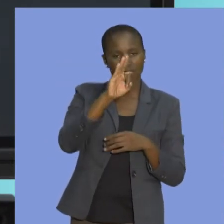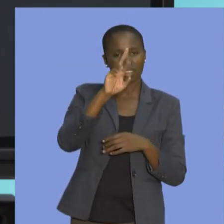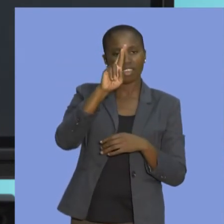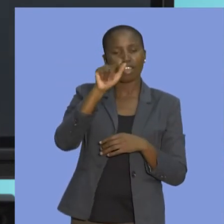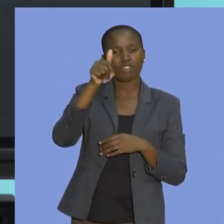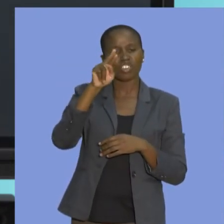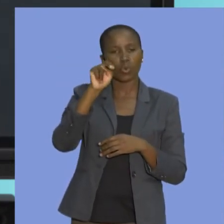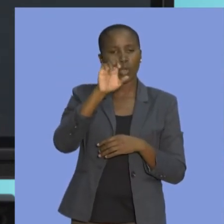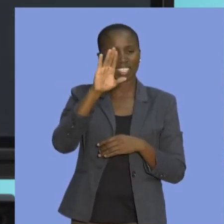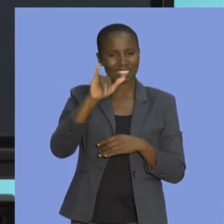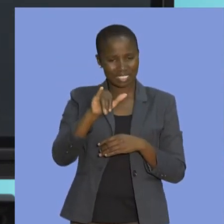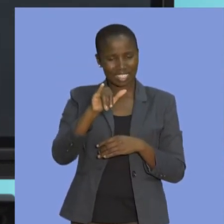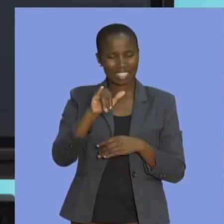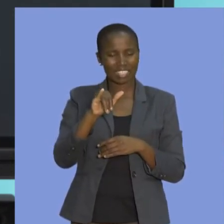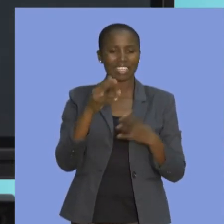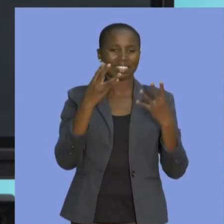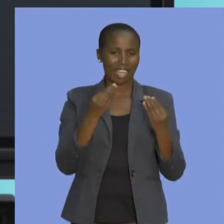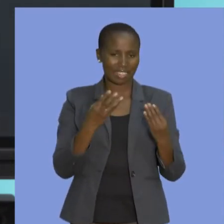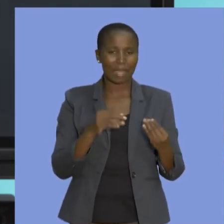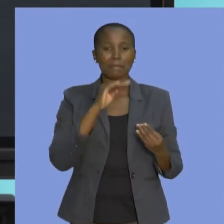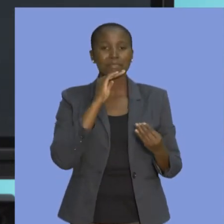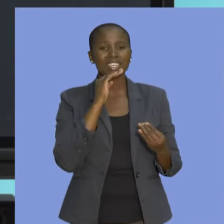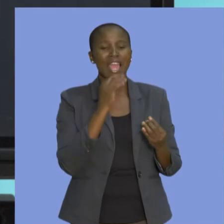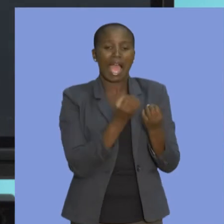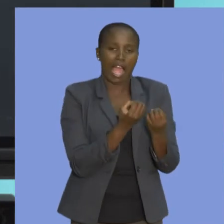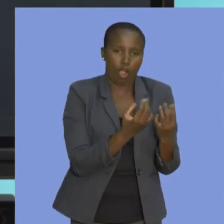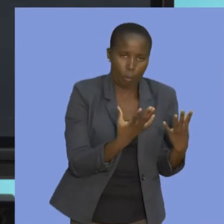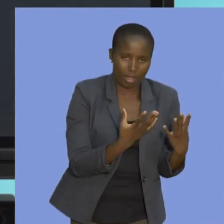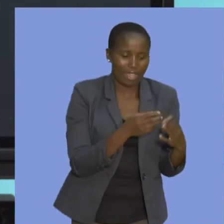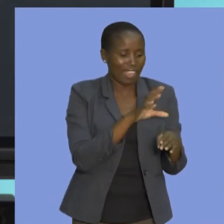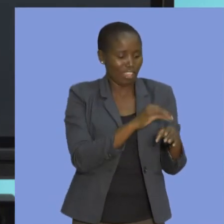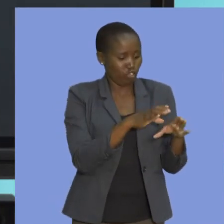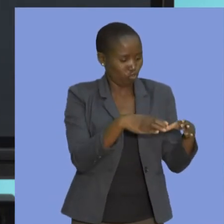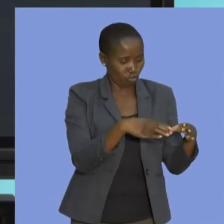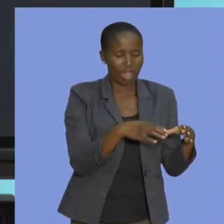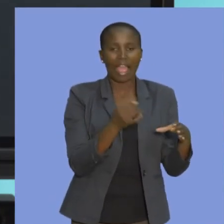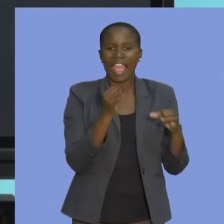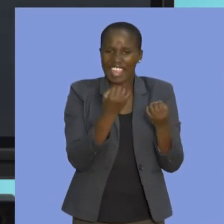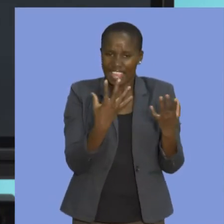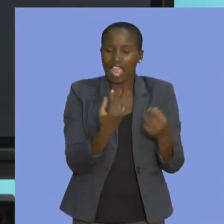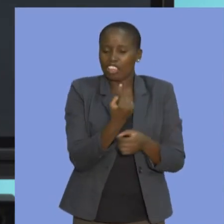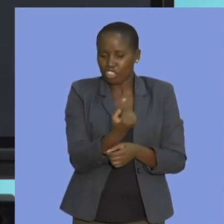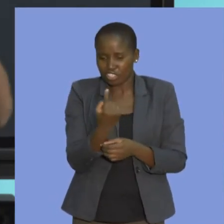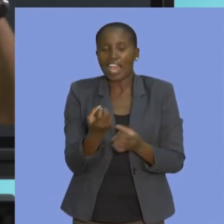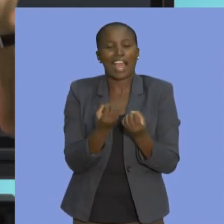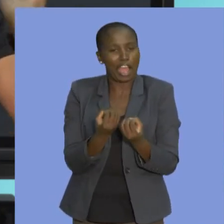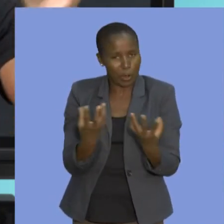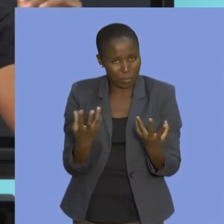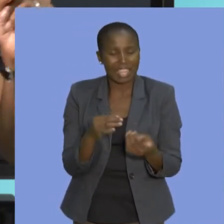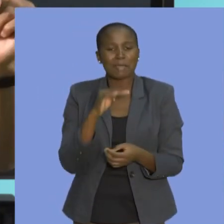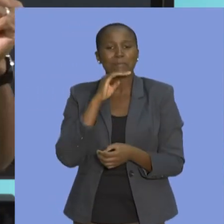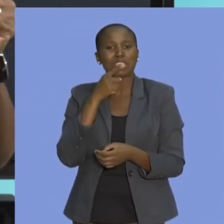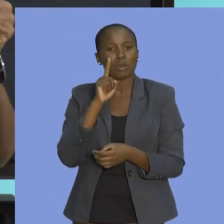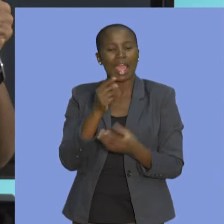and how many in each age group. And how many in each age group, that will be the frequency. And